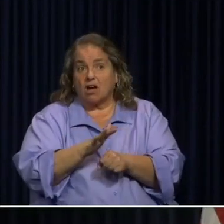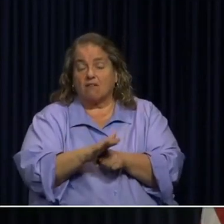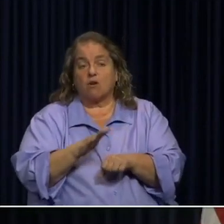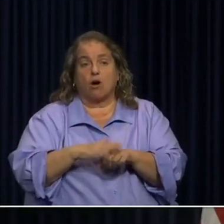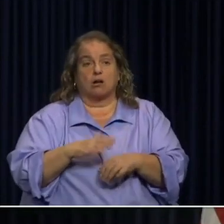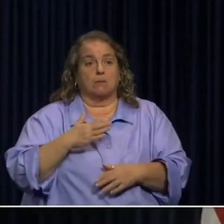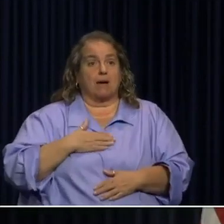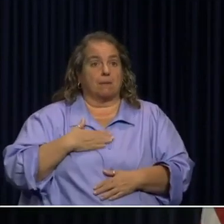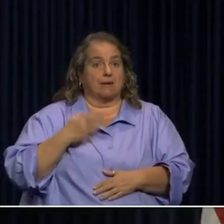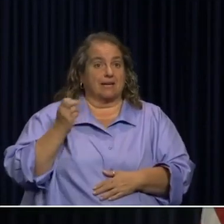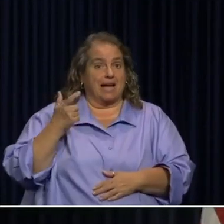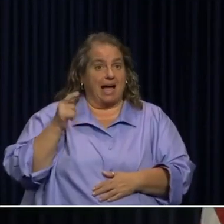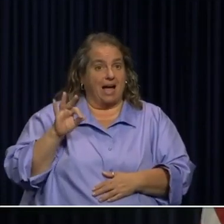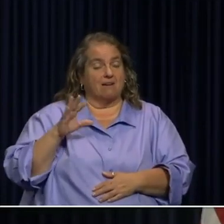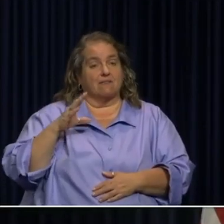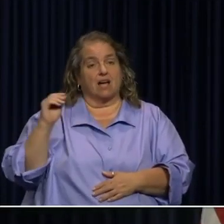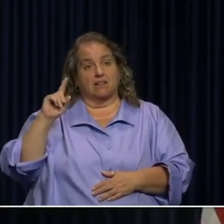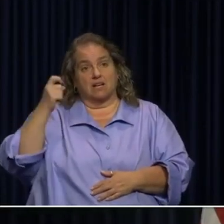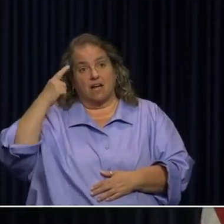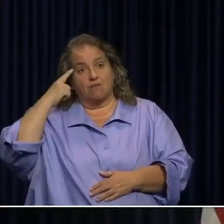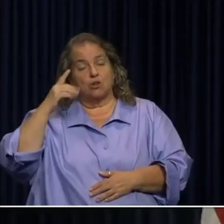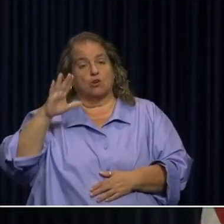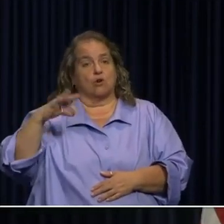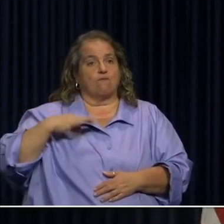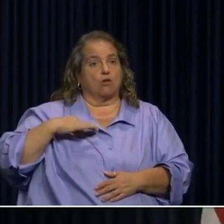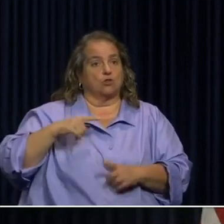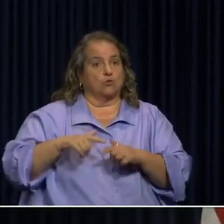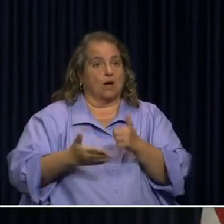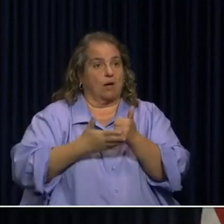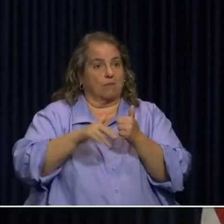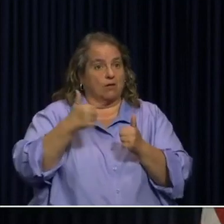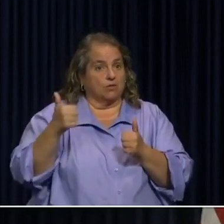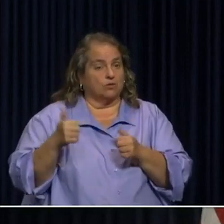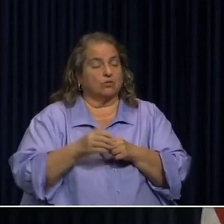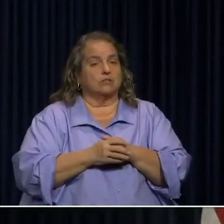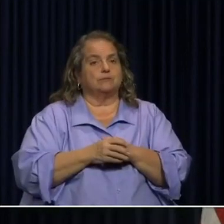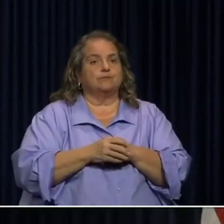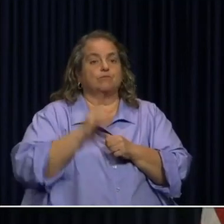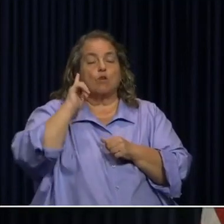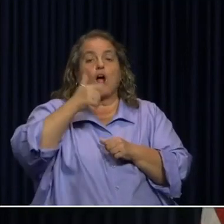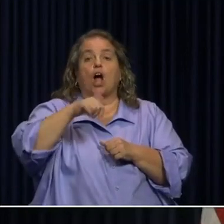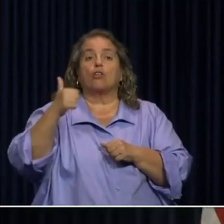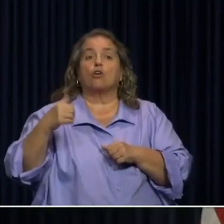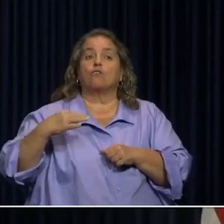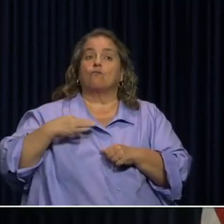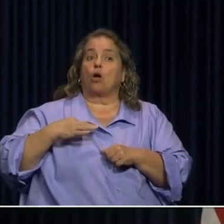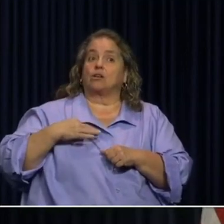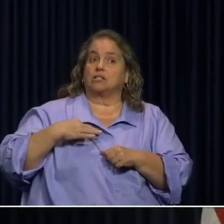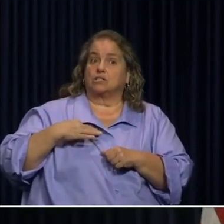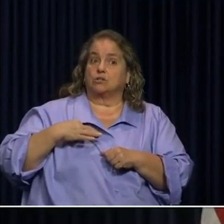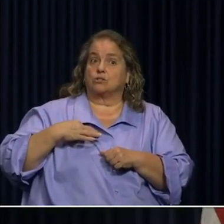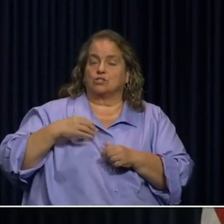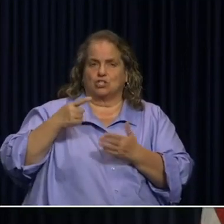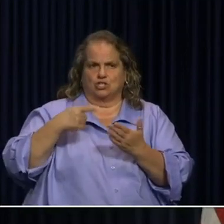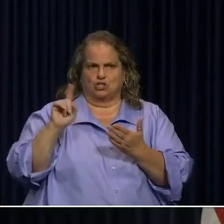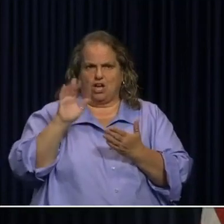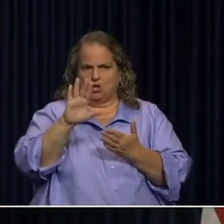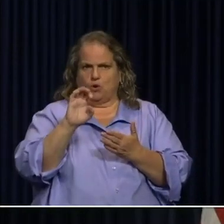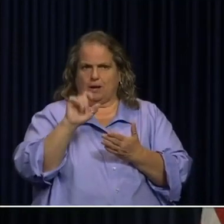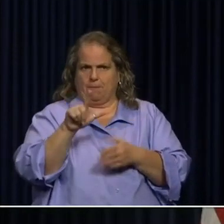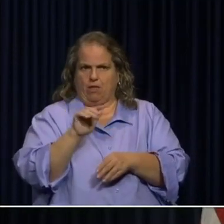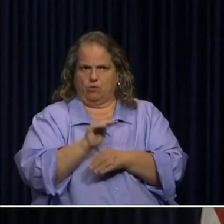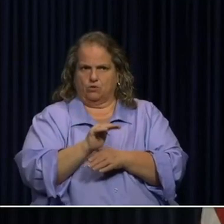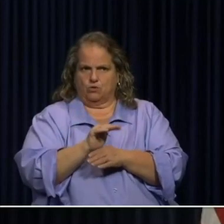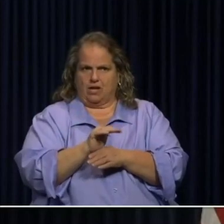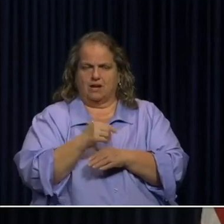their volunteerism and being willing to go help others in their time of need. For all the other volunteers, check your email tonight.